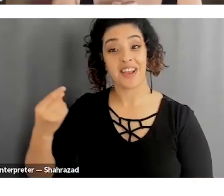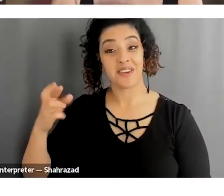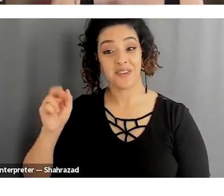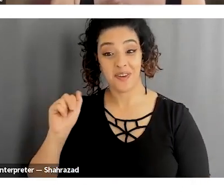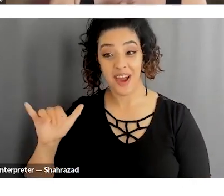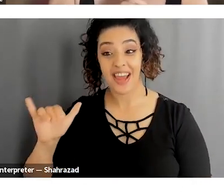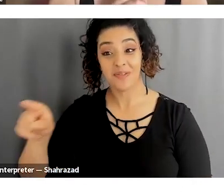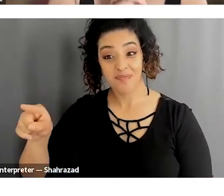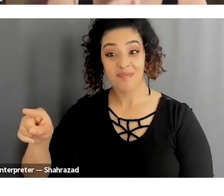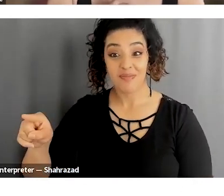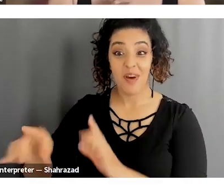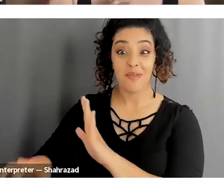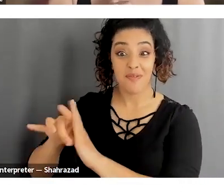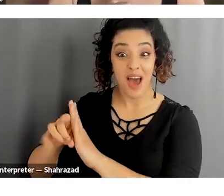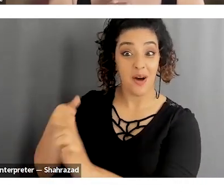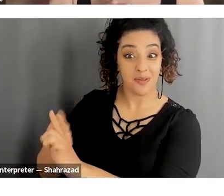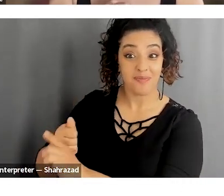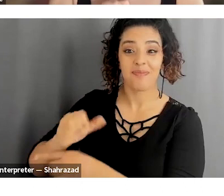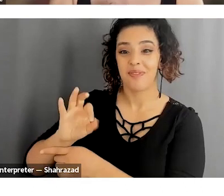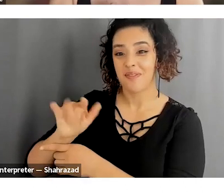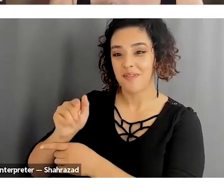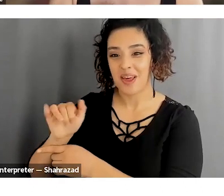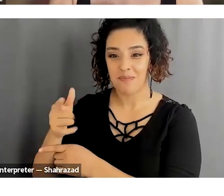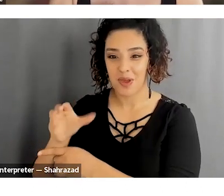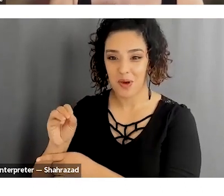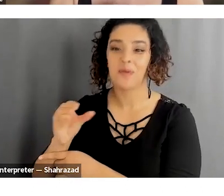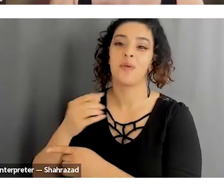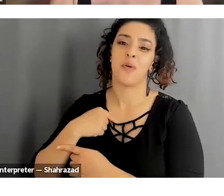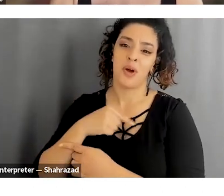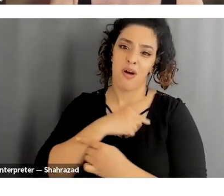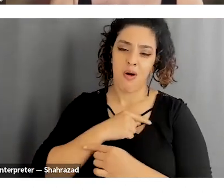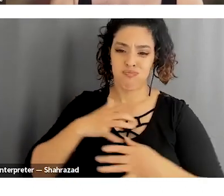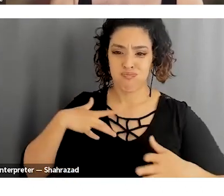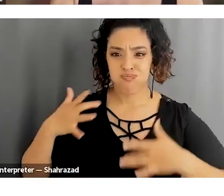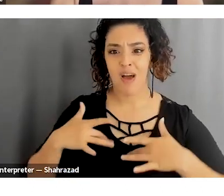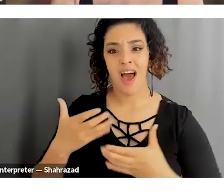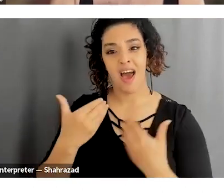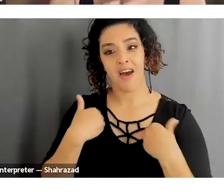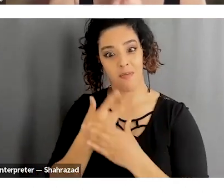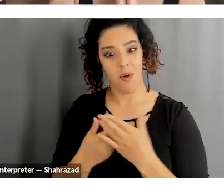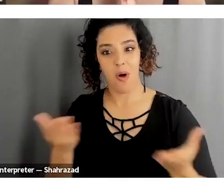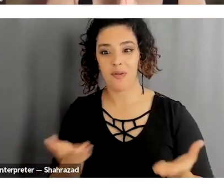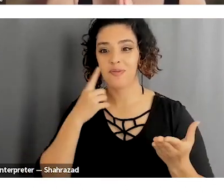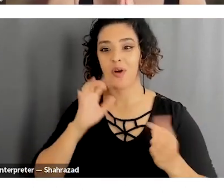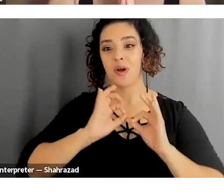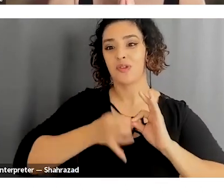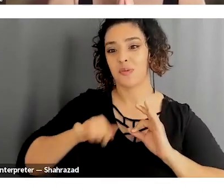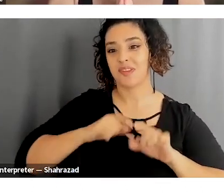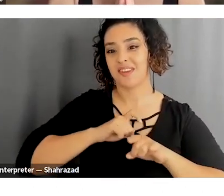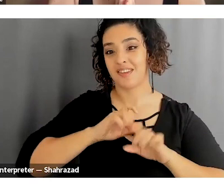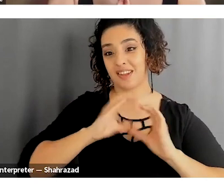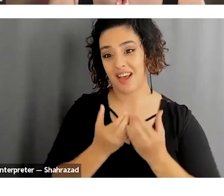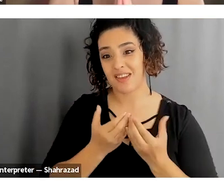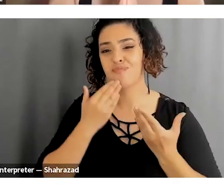of Flamingo. And we're so excited to have you both interpret this class. We're very grateful for your support. Thank you so much for